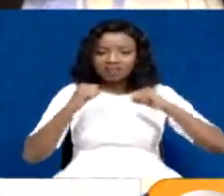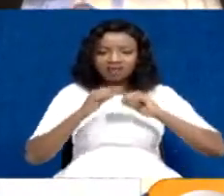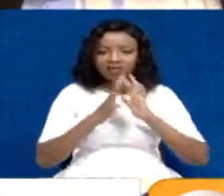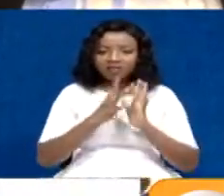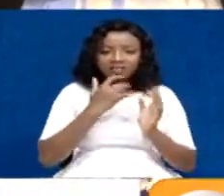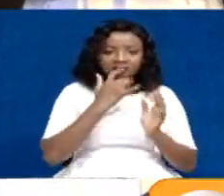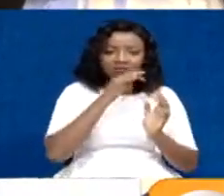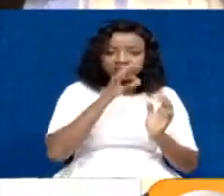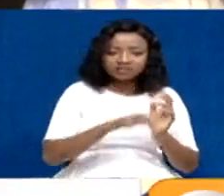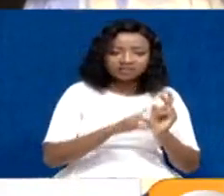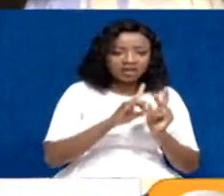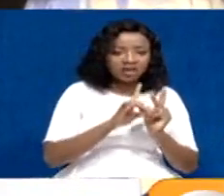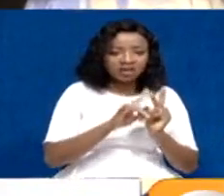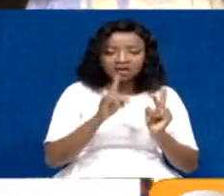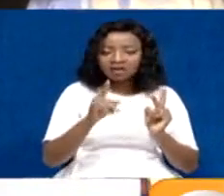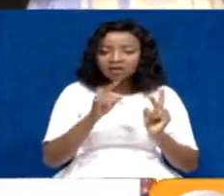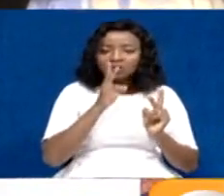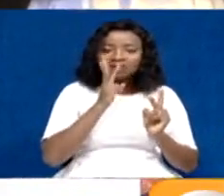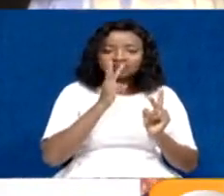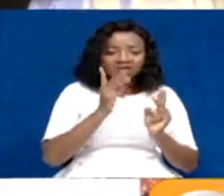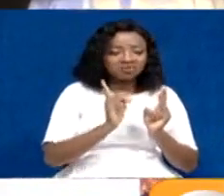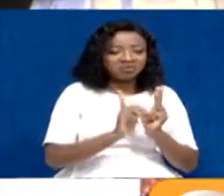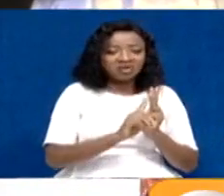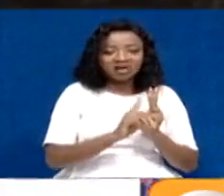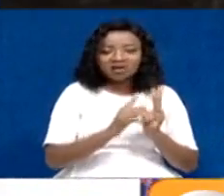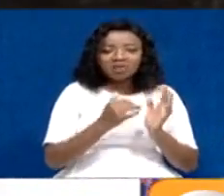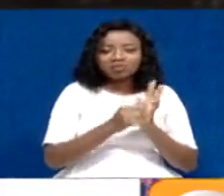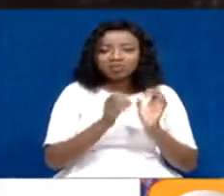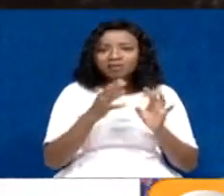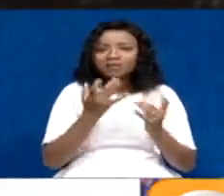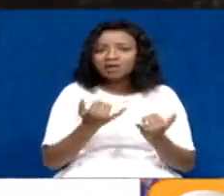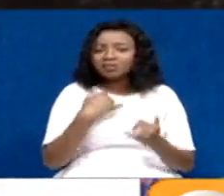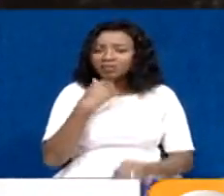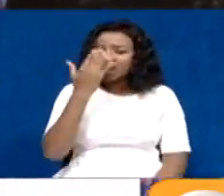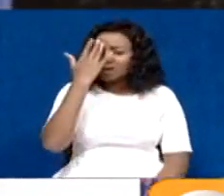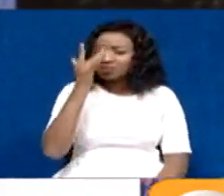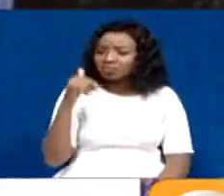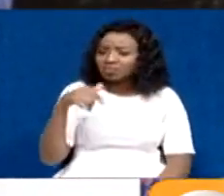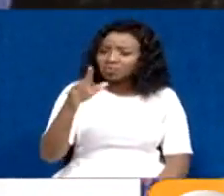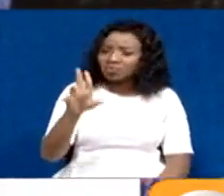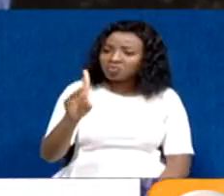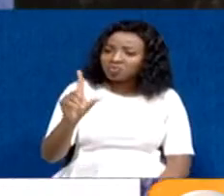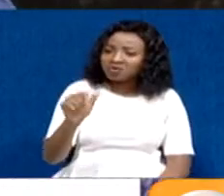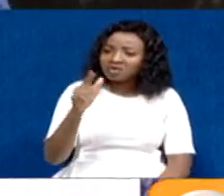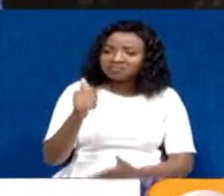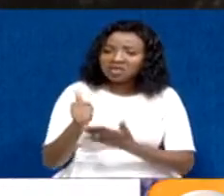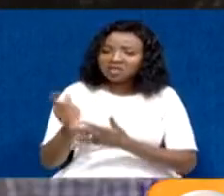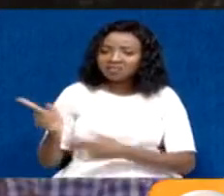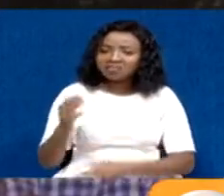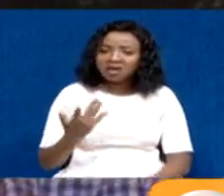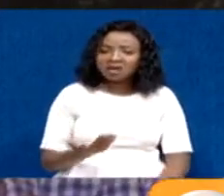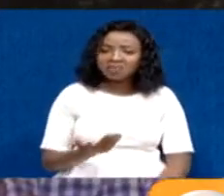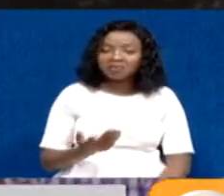problem. Sasa hata sijui huko ameenda, atapatiwa nini? Na sisi nawaambia hawakutusaliti sisi